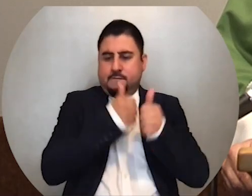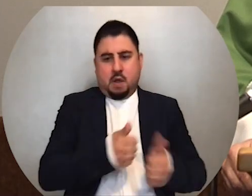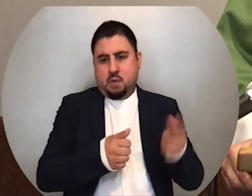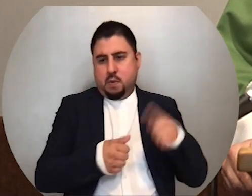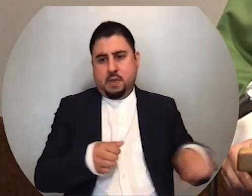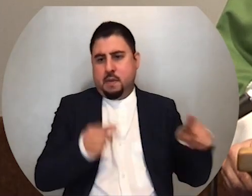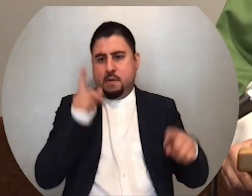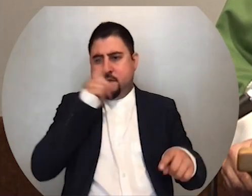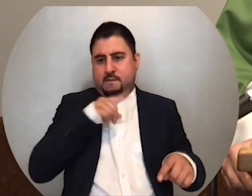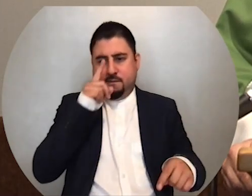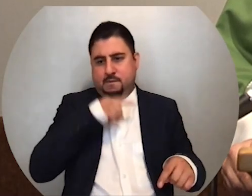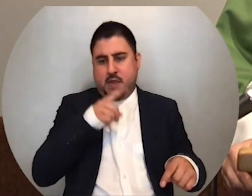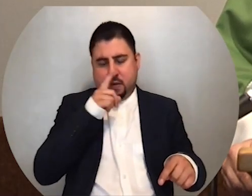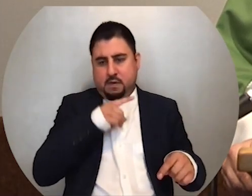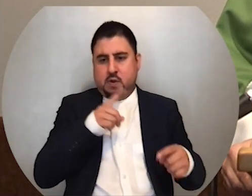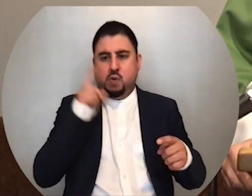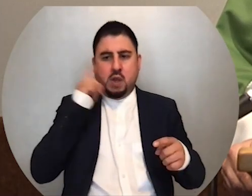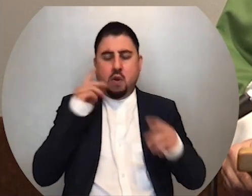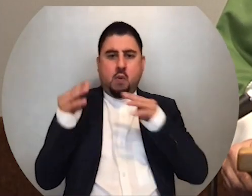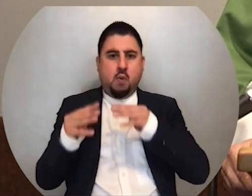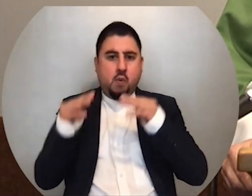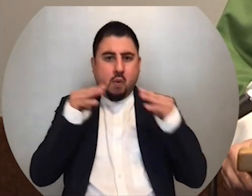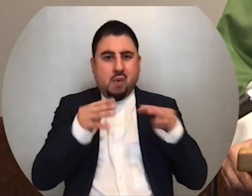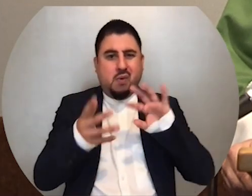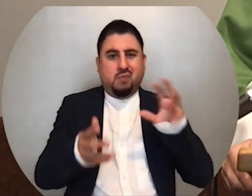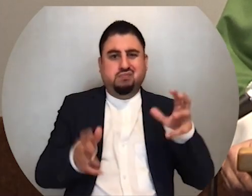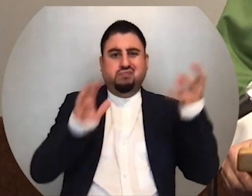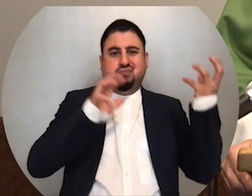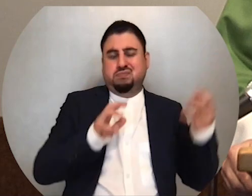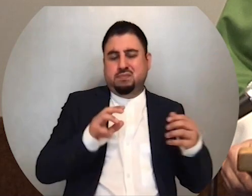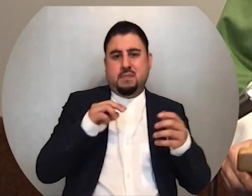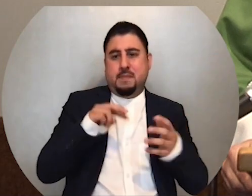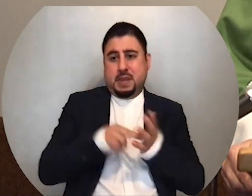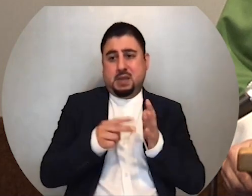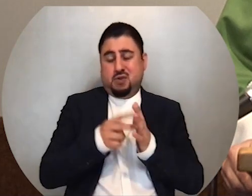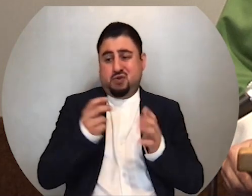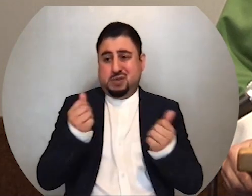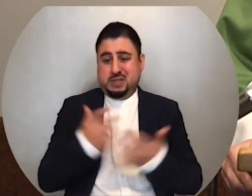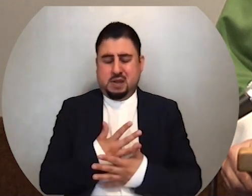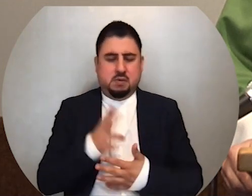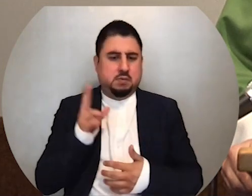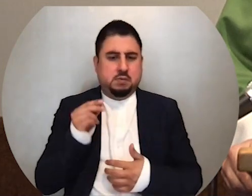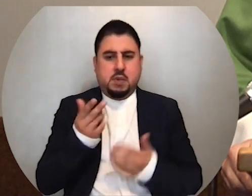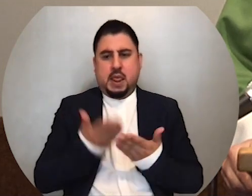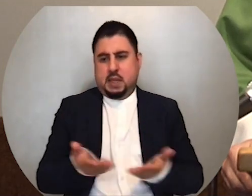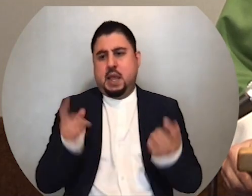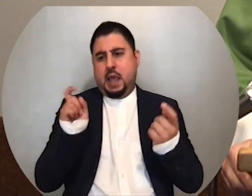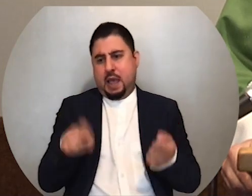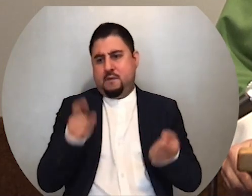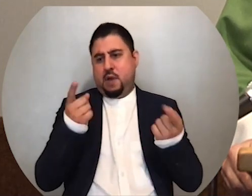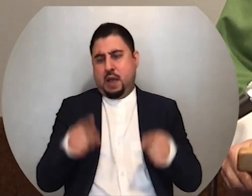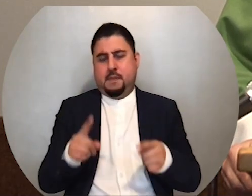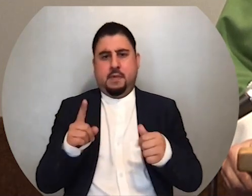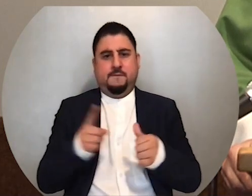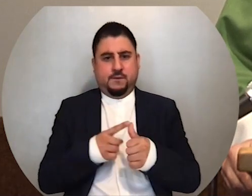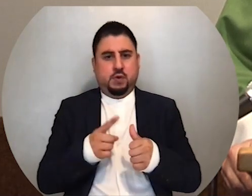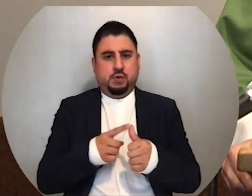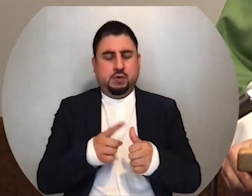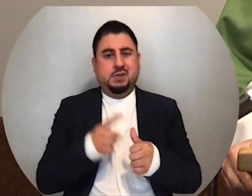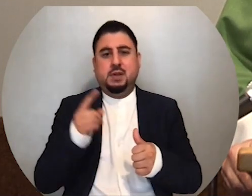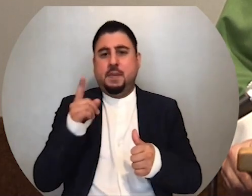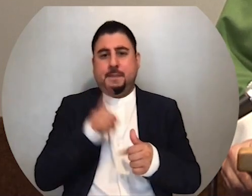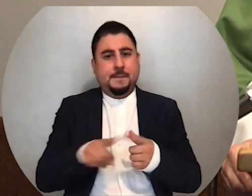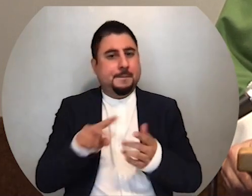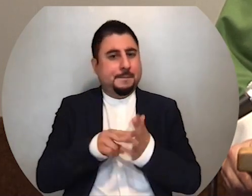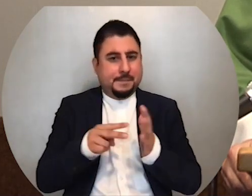them. When you hear of wars and insurrections, do not be terrified, for such things must happen first, but it will